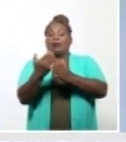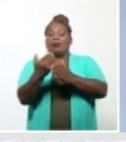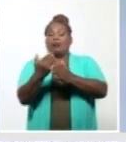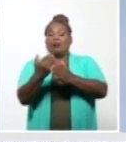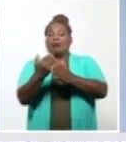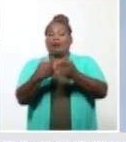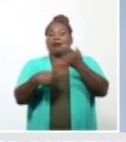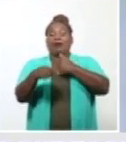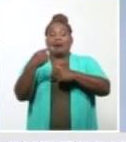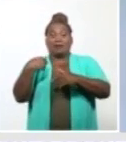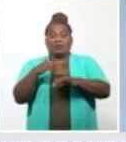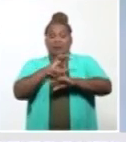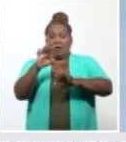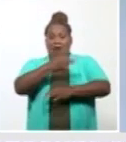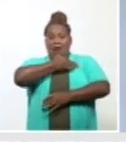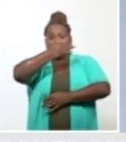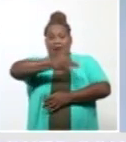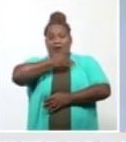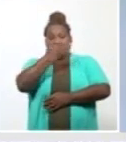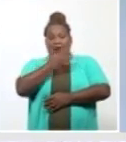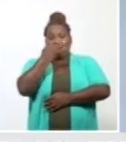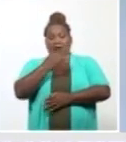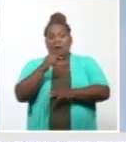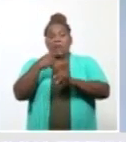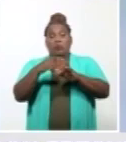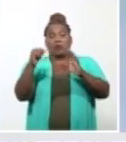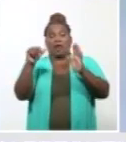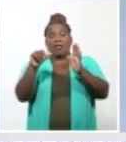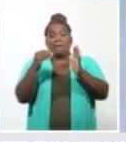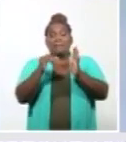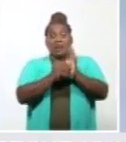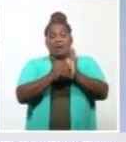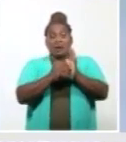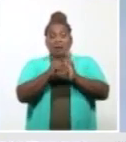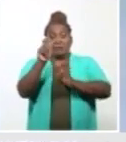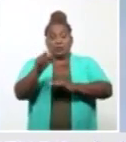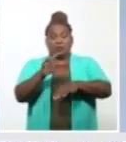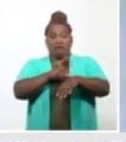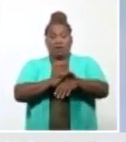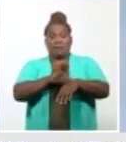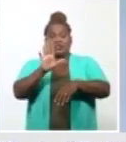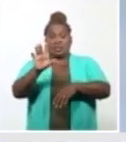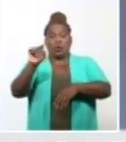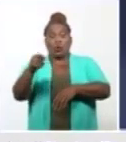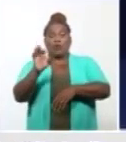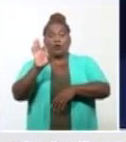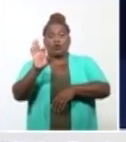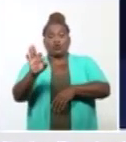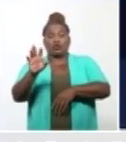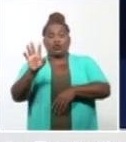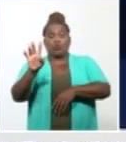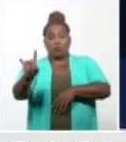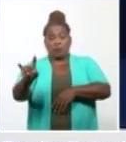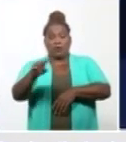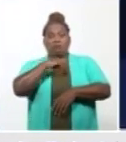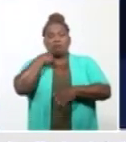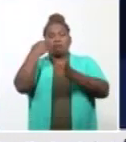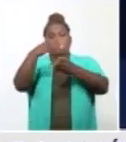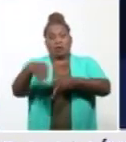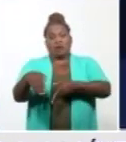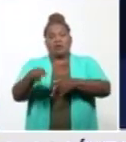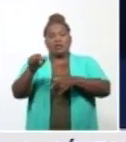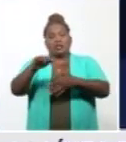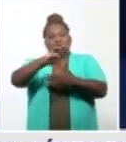results, but we always reiterate that this is a crucial moment, because